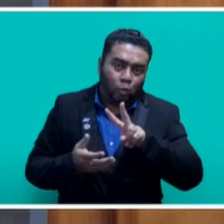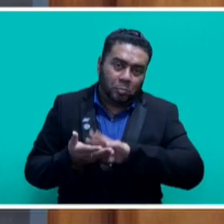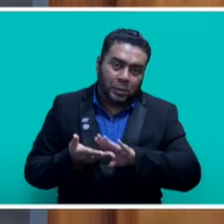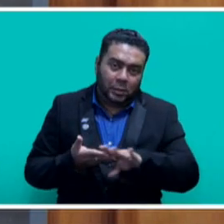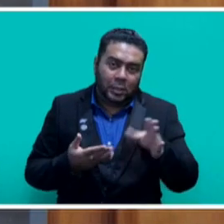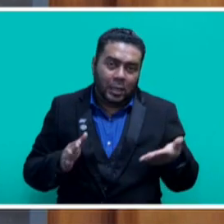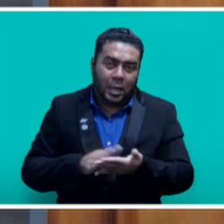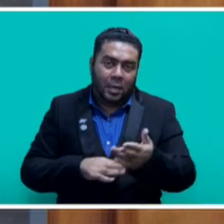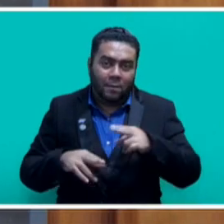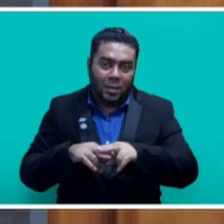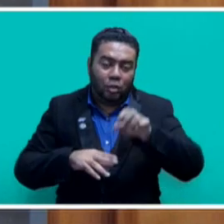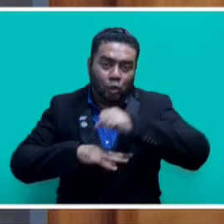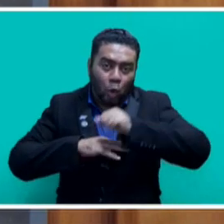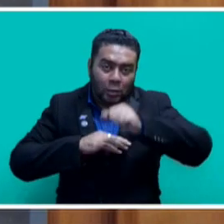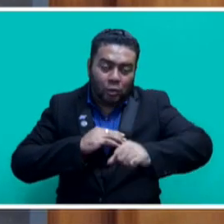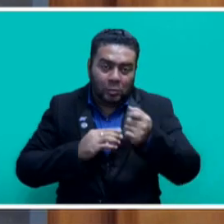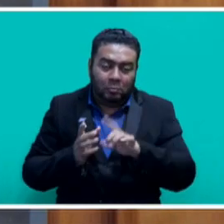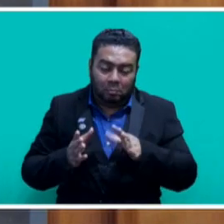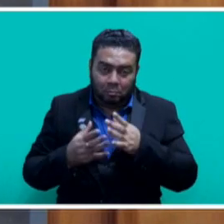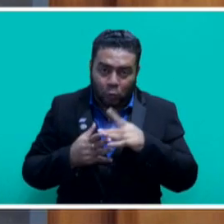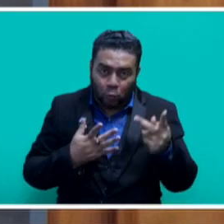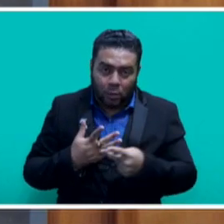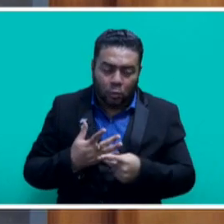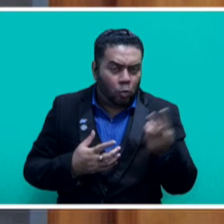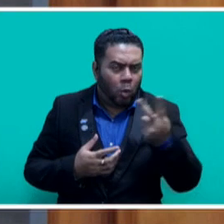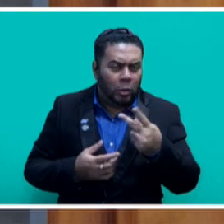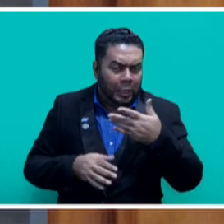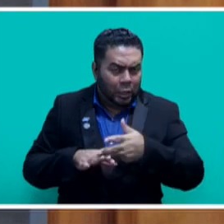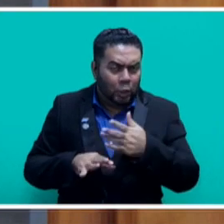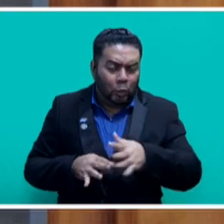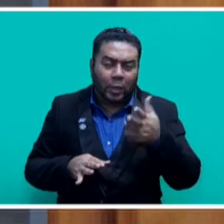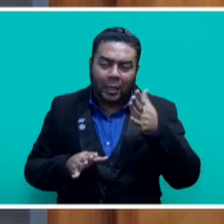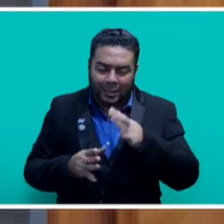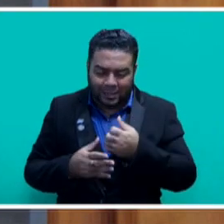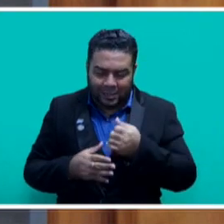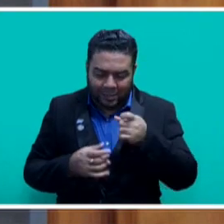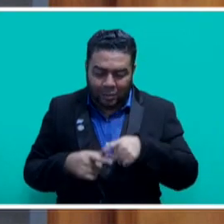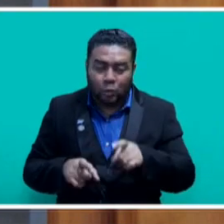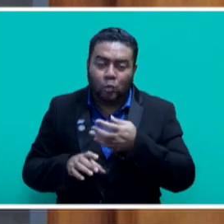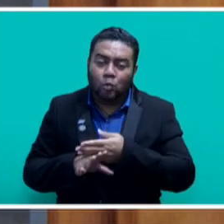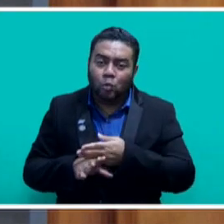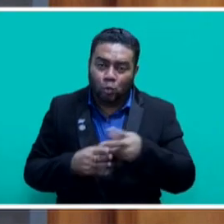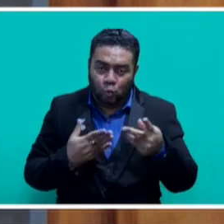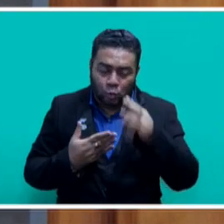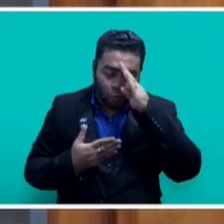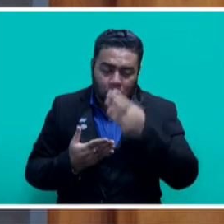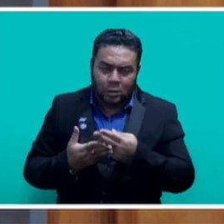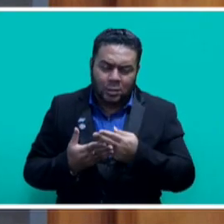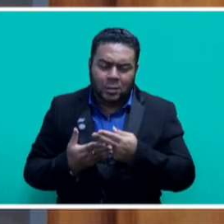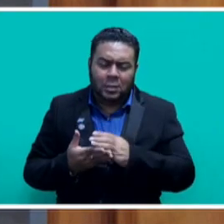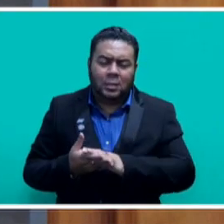under the Fijian Scholarship Scheme to both new and existing students, ensuring that it can pursue